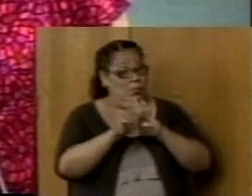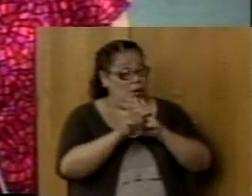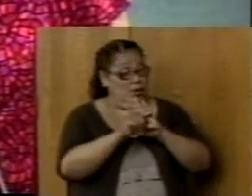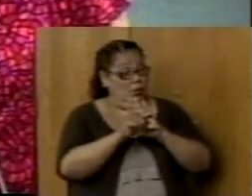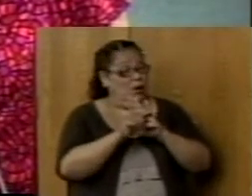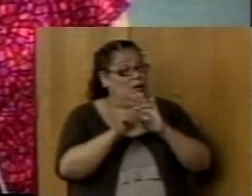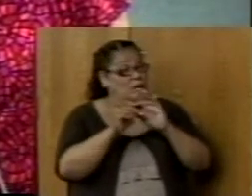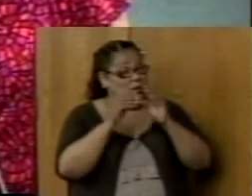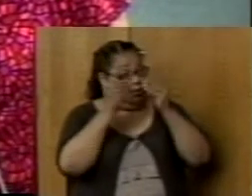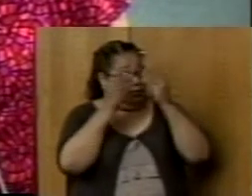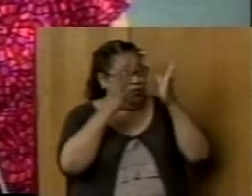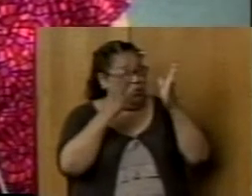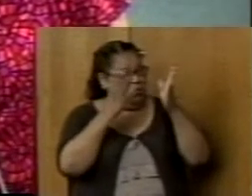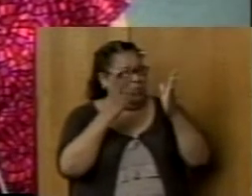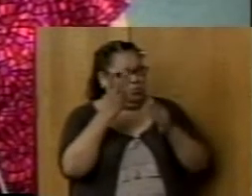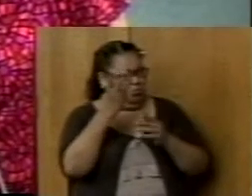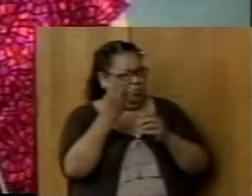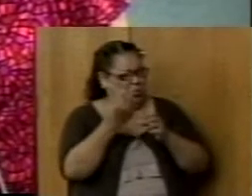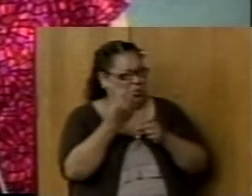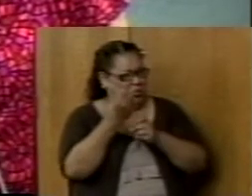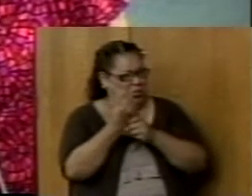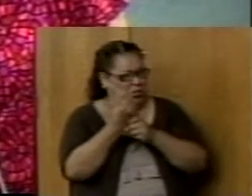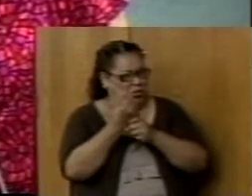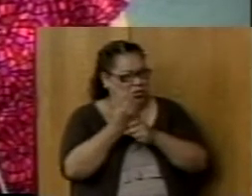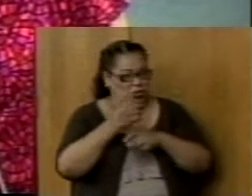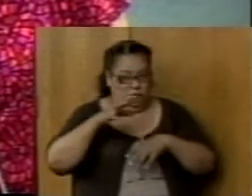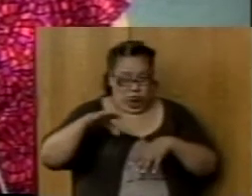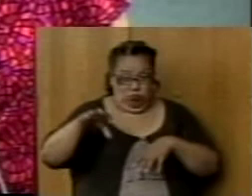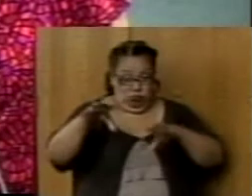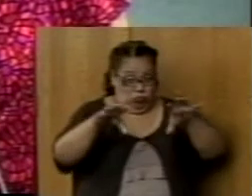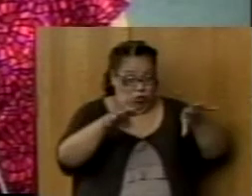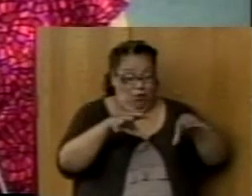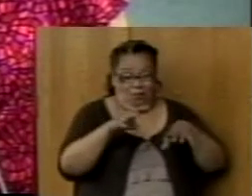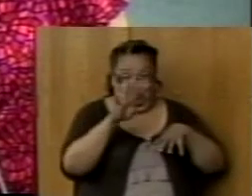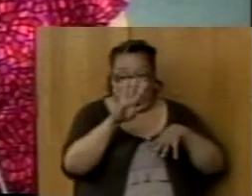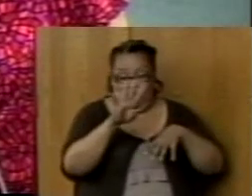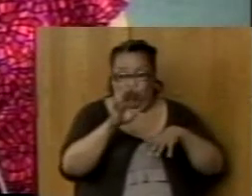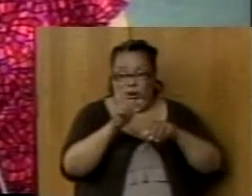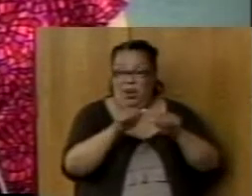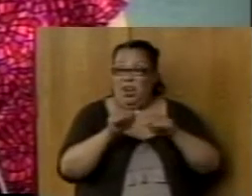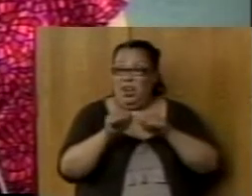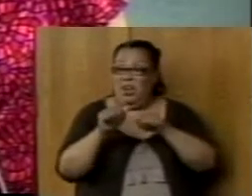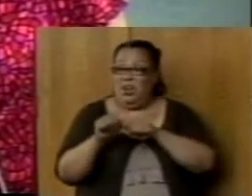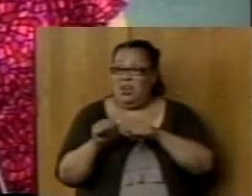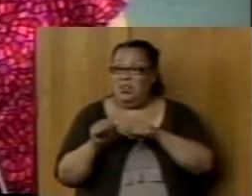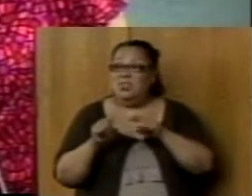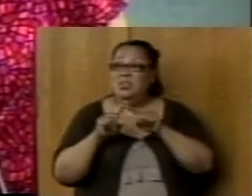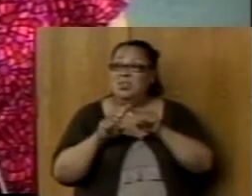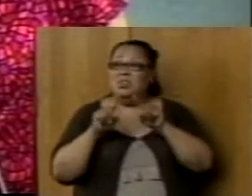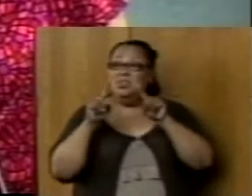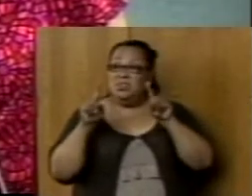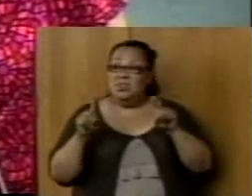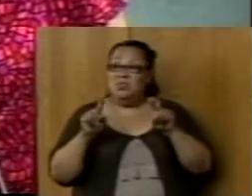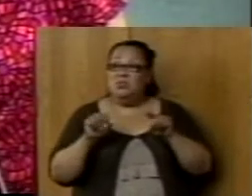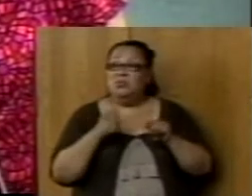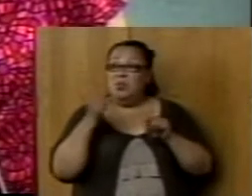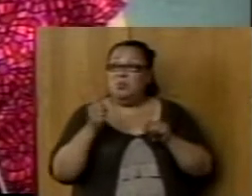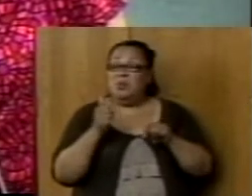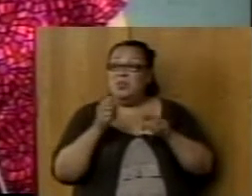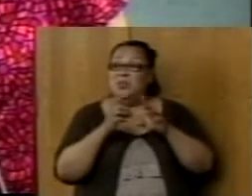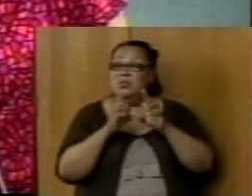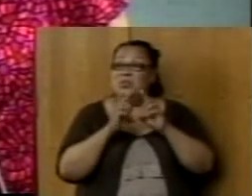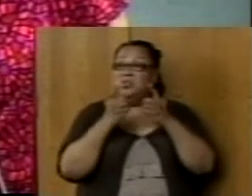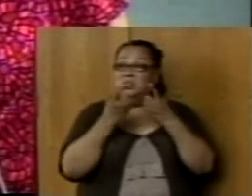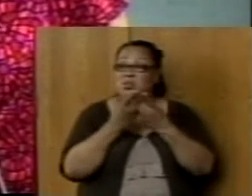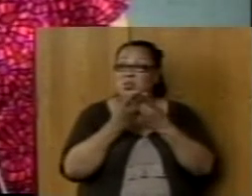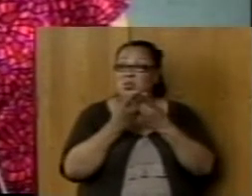been using C-Scope now for about 2 years in all 4 areas. BISD rolled out C-Scope very differently from other districts, that we